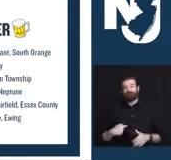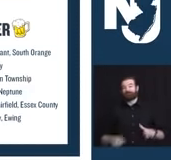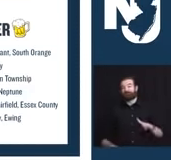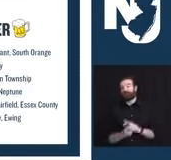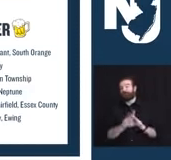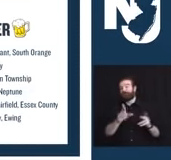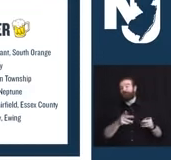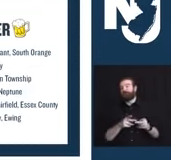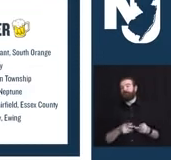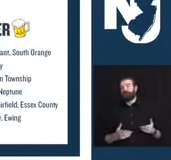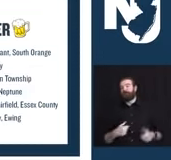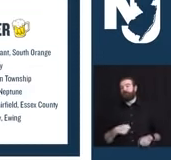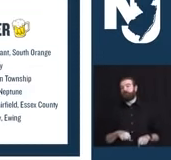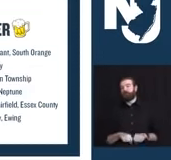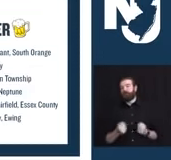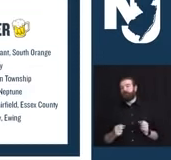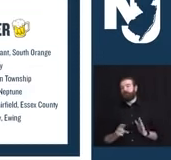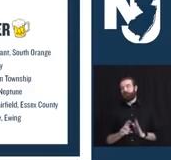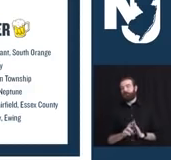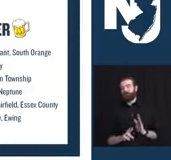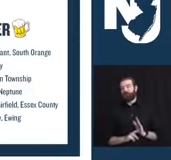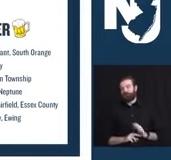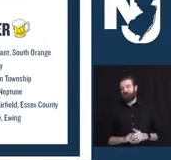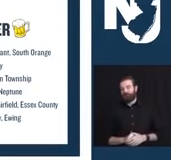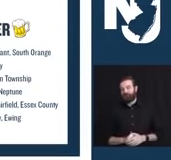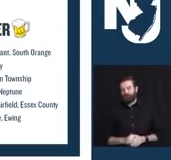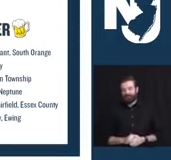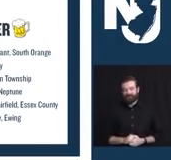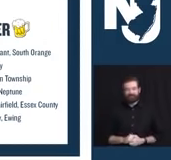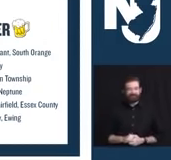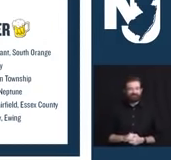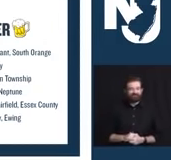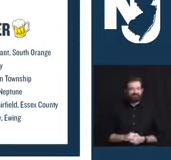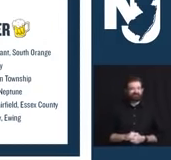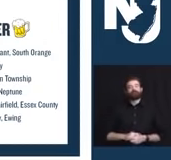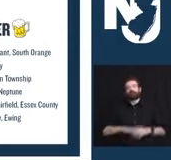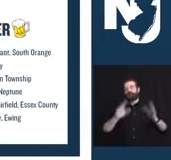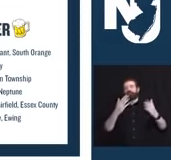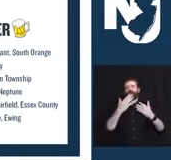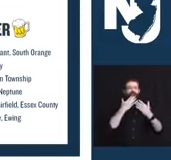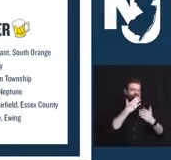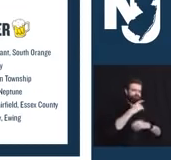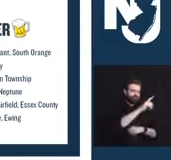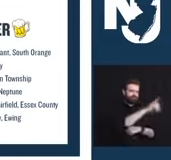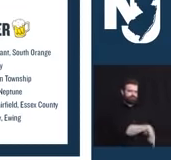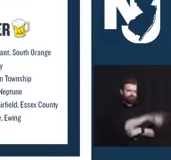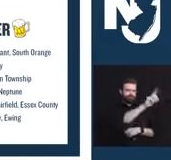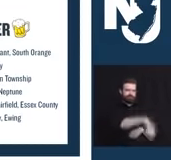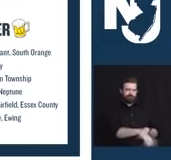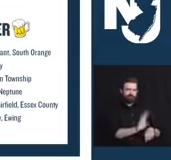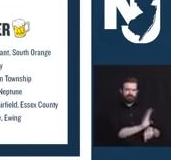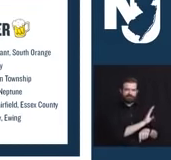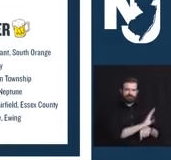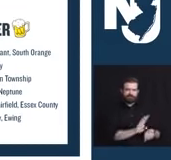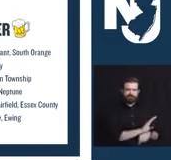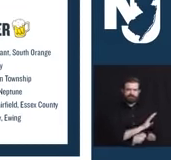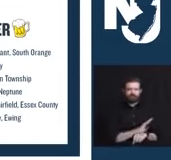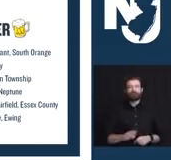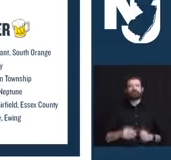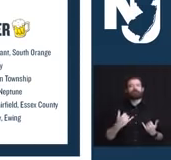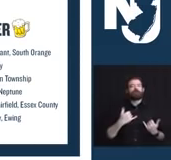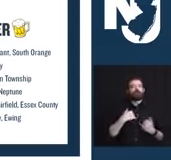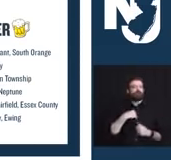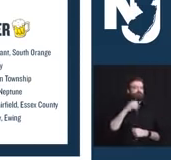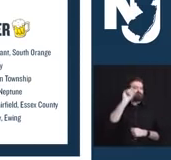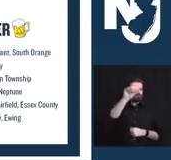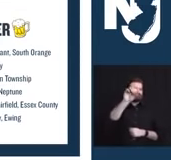incredibly grateful to the breweries who have already stepped up to be a part of this effort, and I want to read them out because this is coming directly from them.